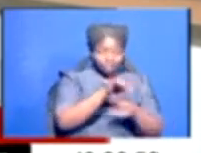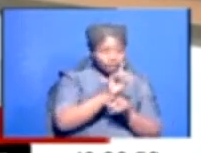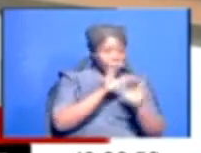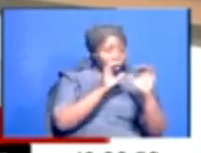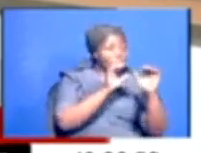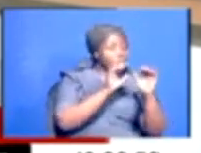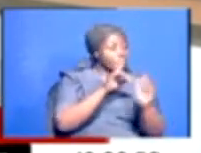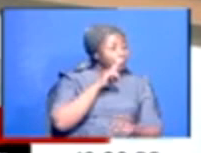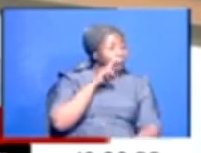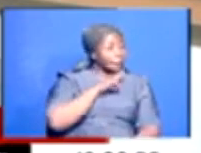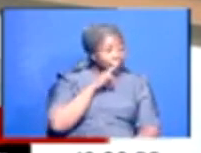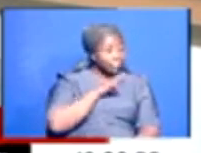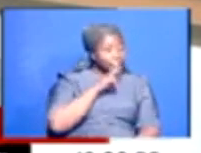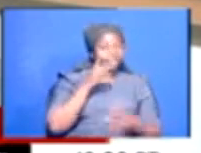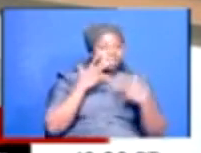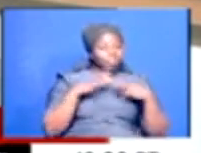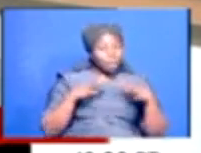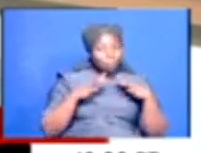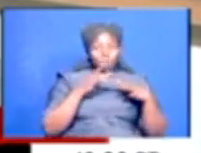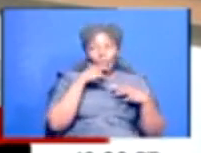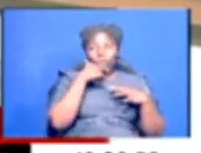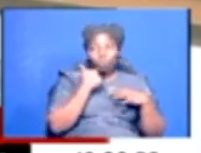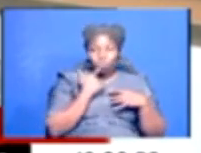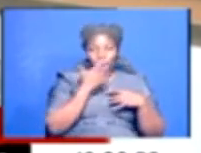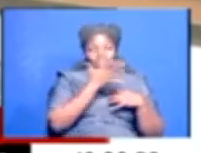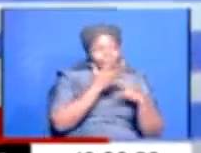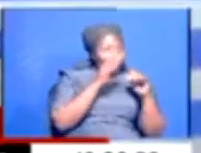can, you know, people, when I Leah,